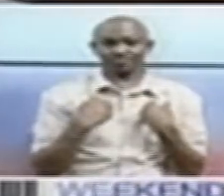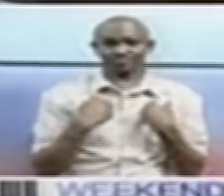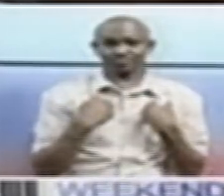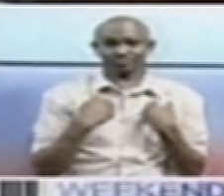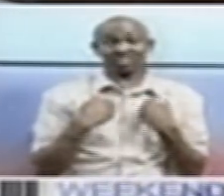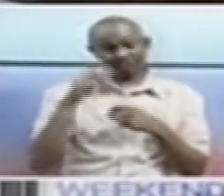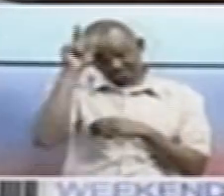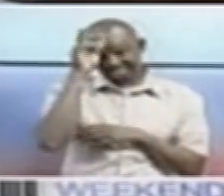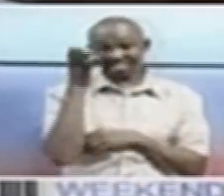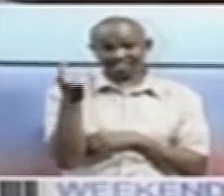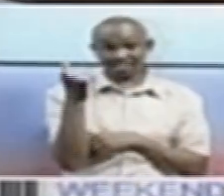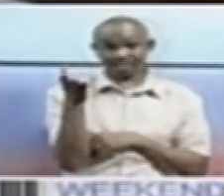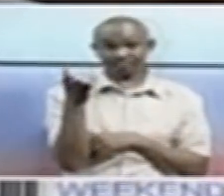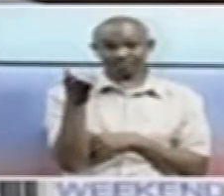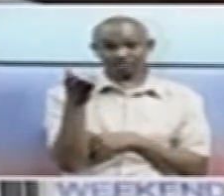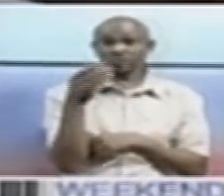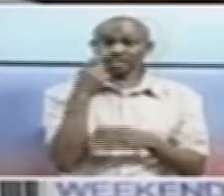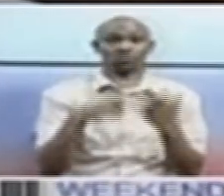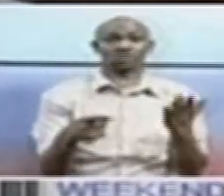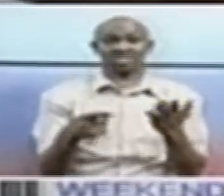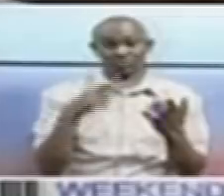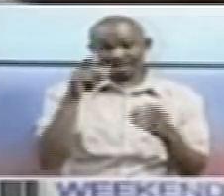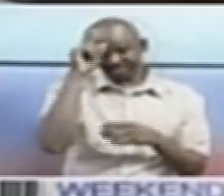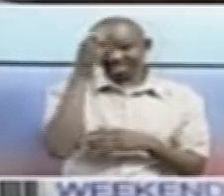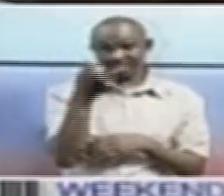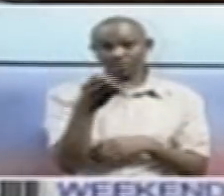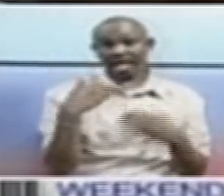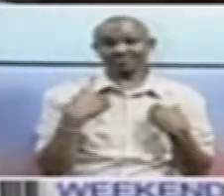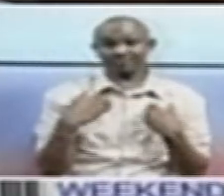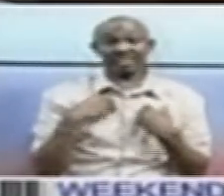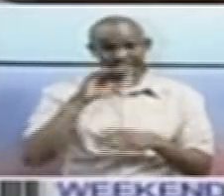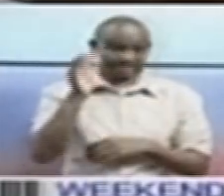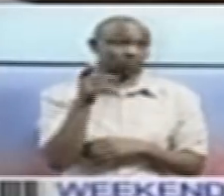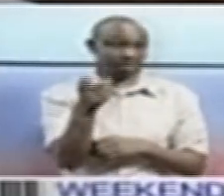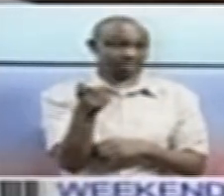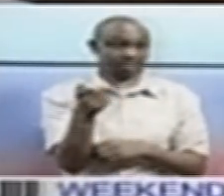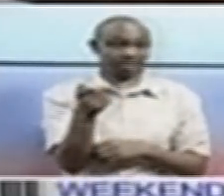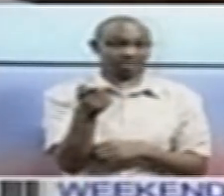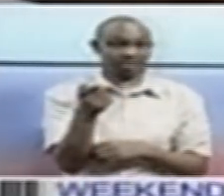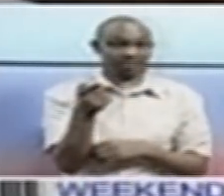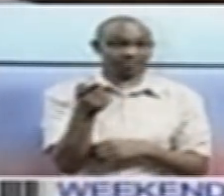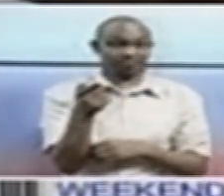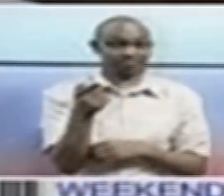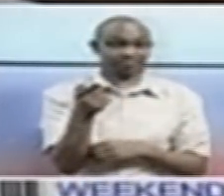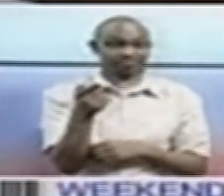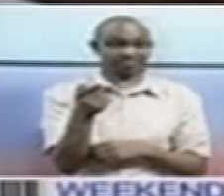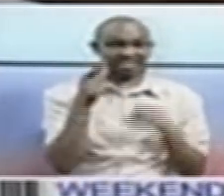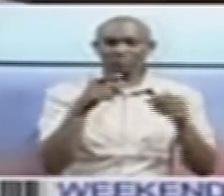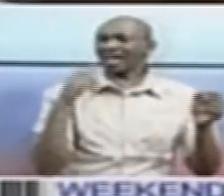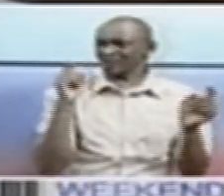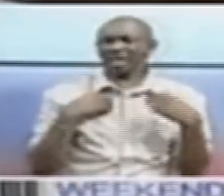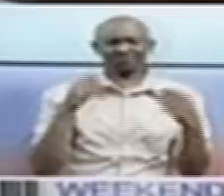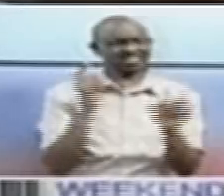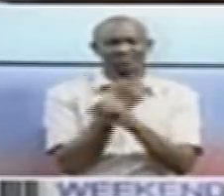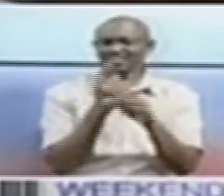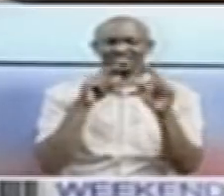ni vijiji ya tuseme vijiji katika town, na makabila ambao wako